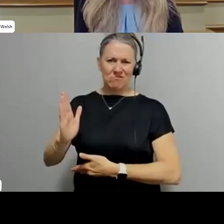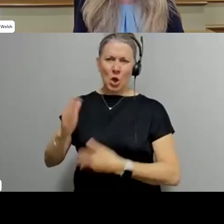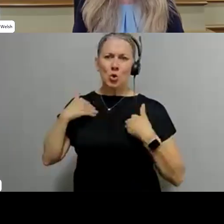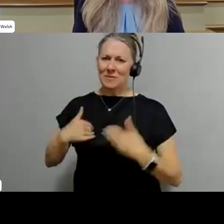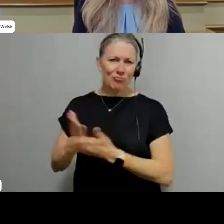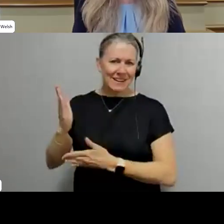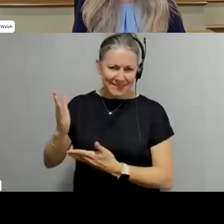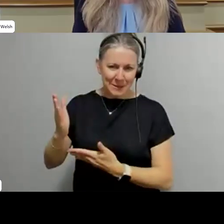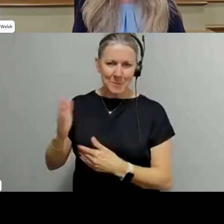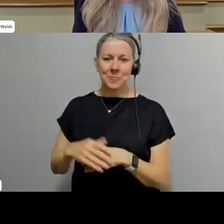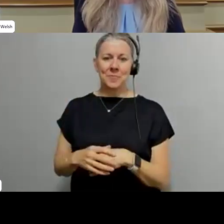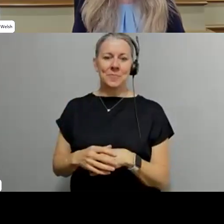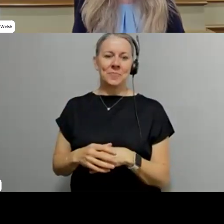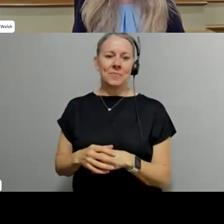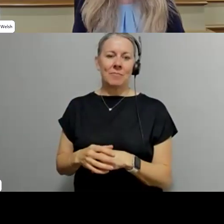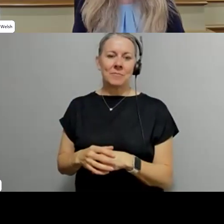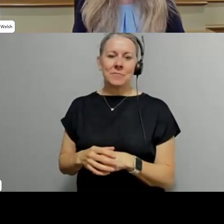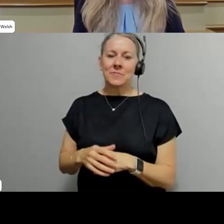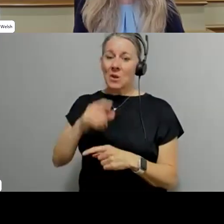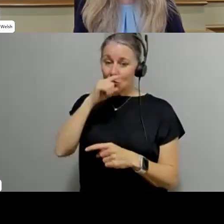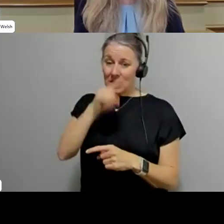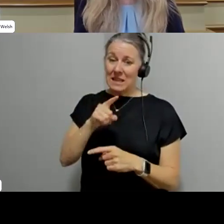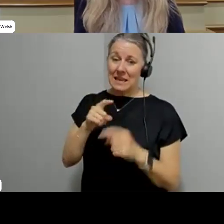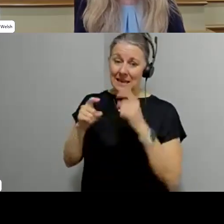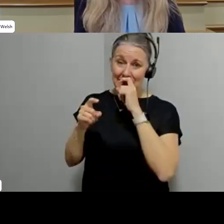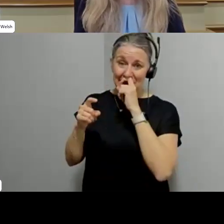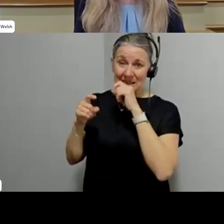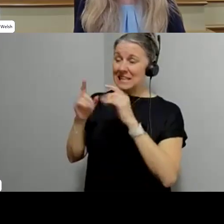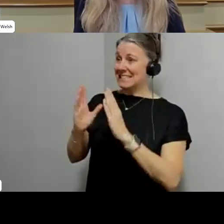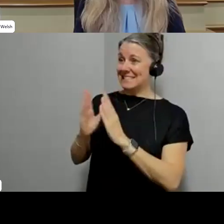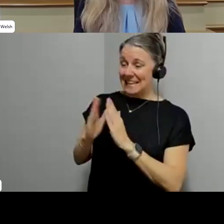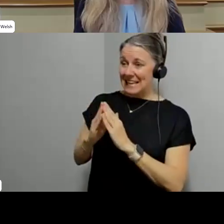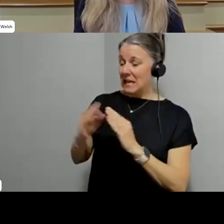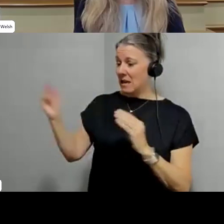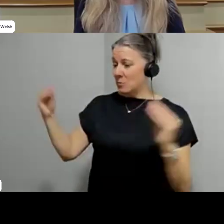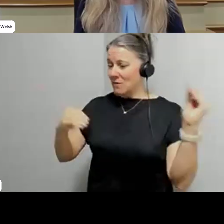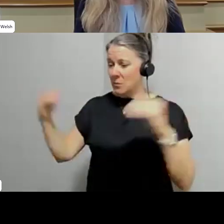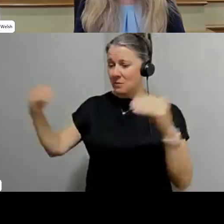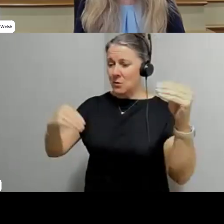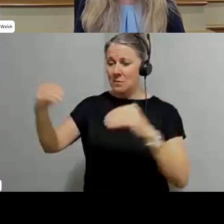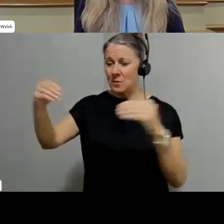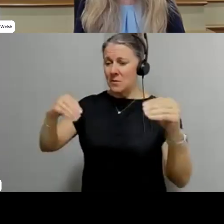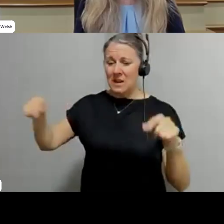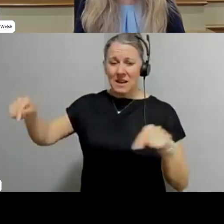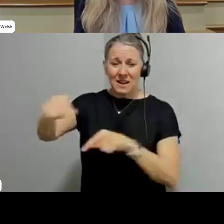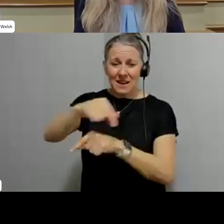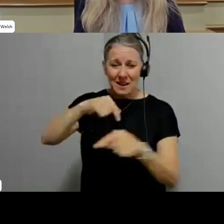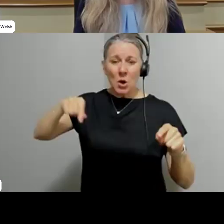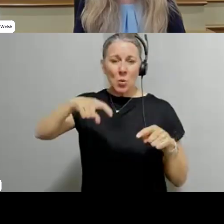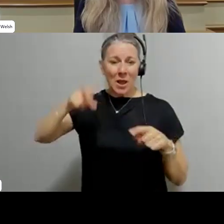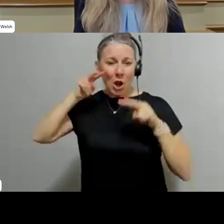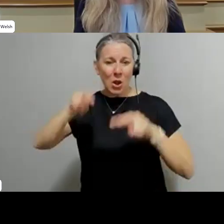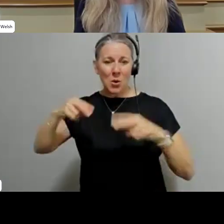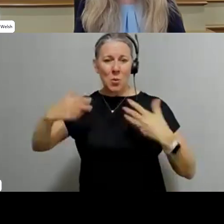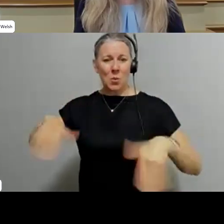number of older persons worldwide and the great migration happening to cities. And the World Health Organization was dealing with both of those events.